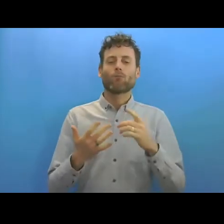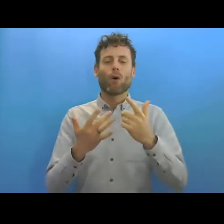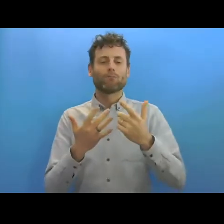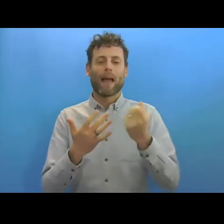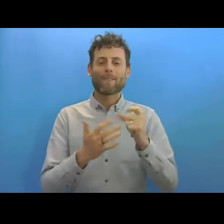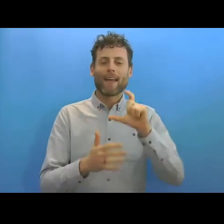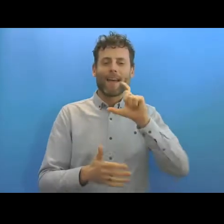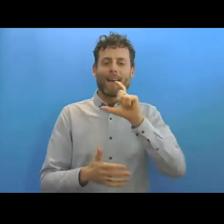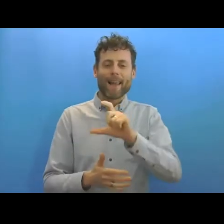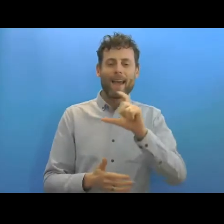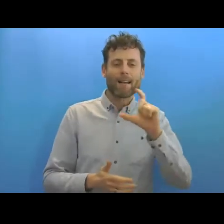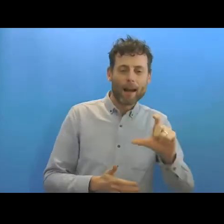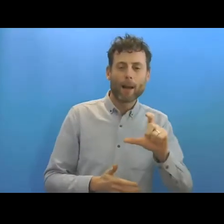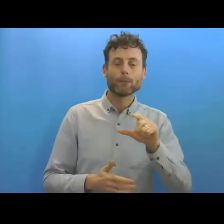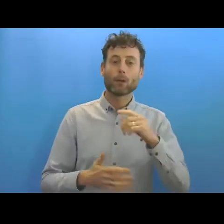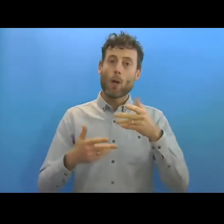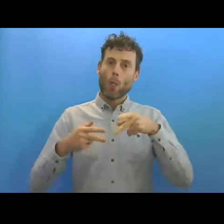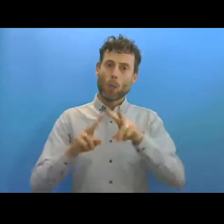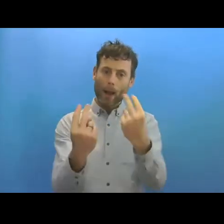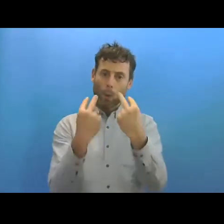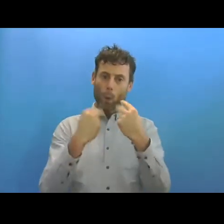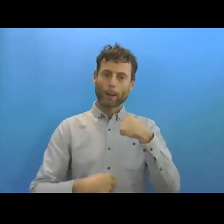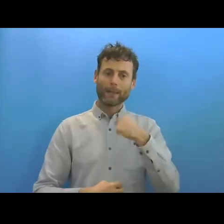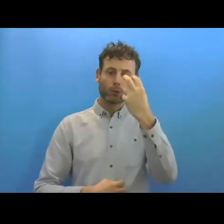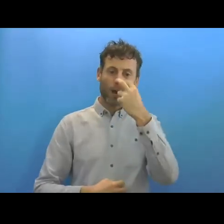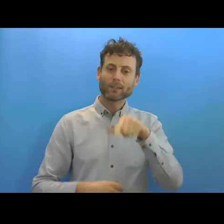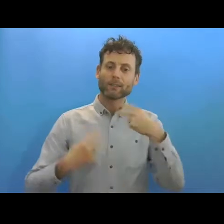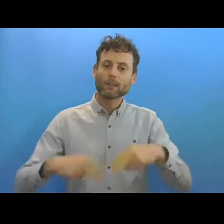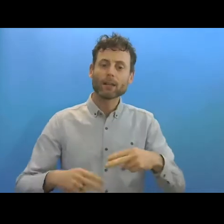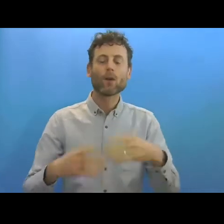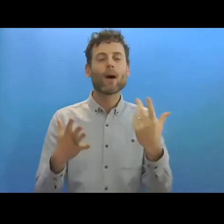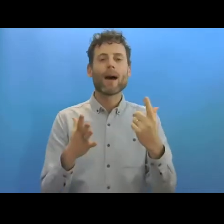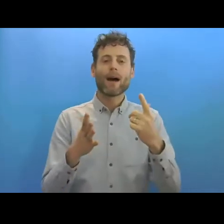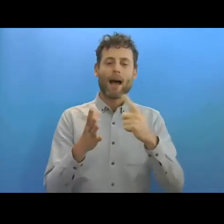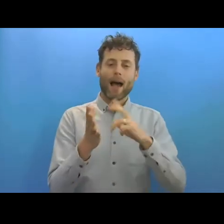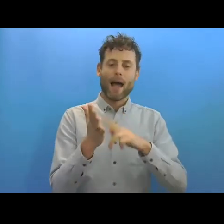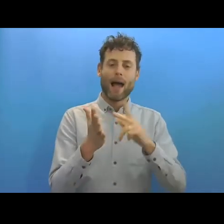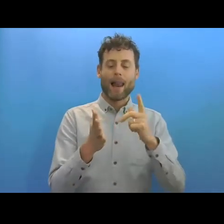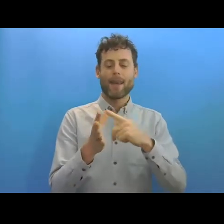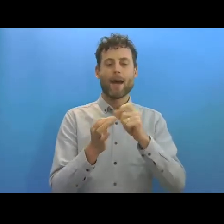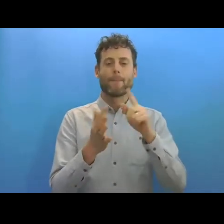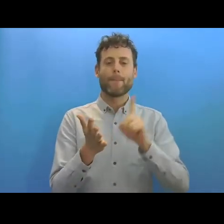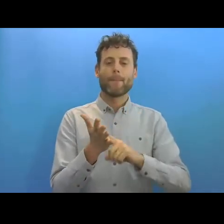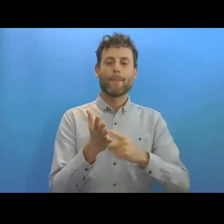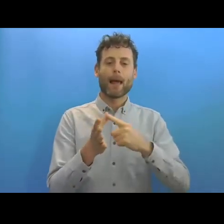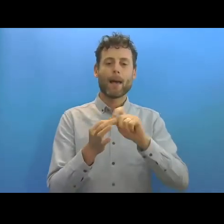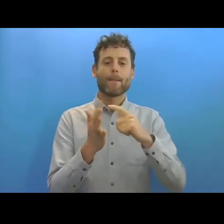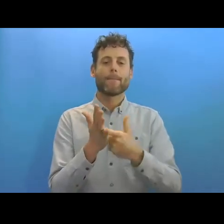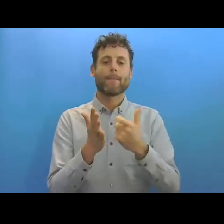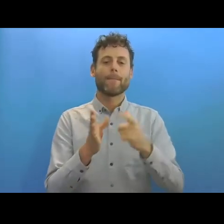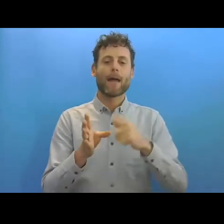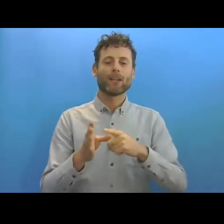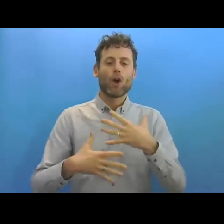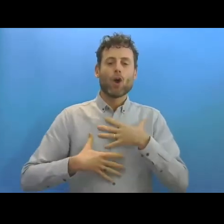It might be a visual artwork like Anna Berry's Breathing Room, which was supposed to premiere at Milton